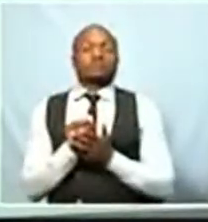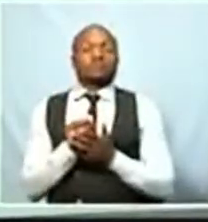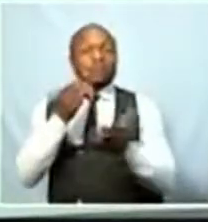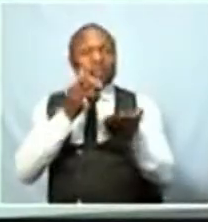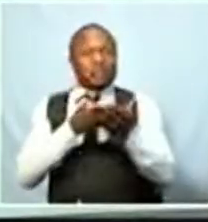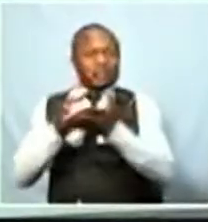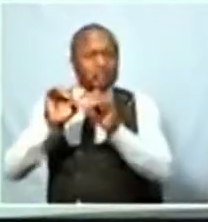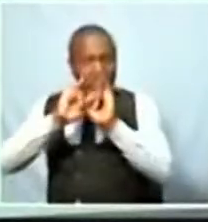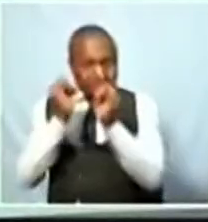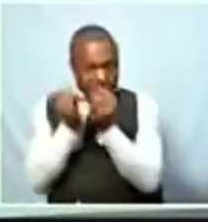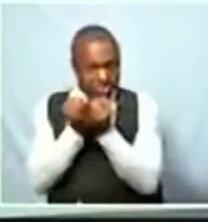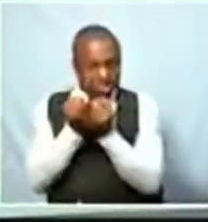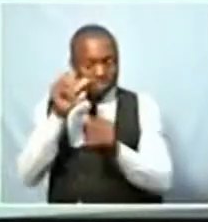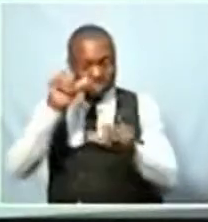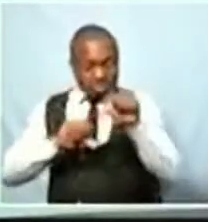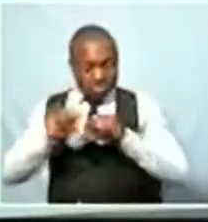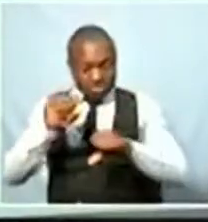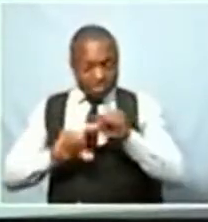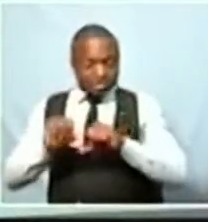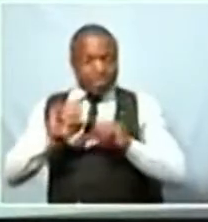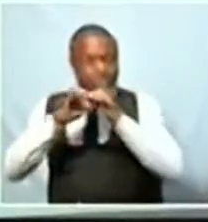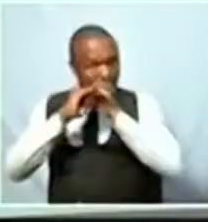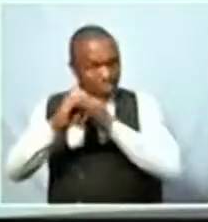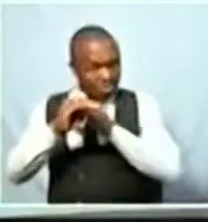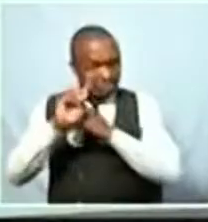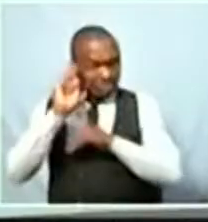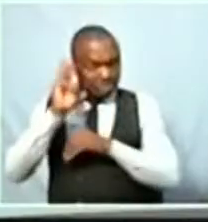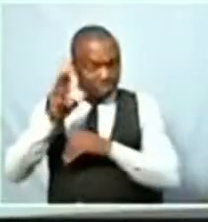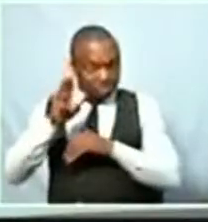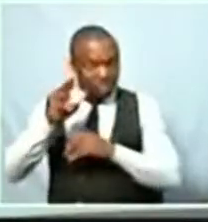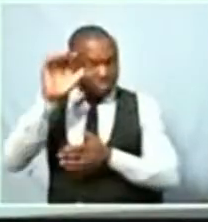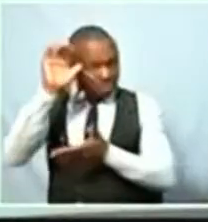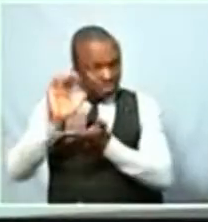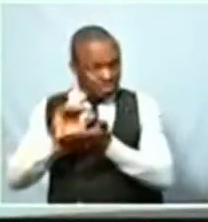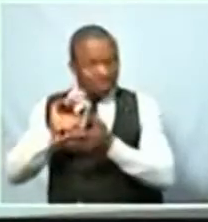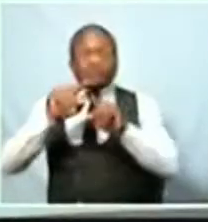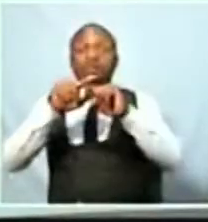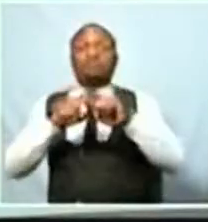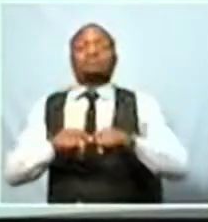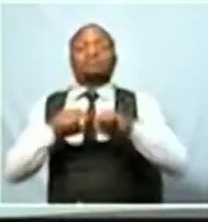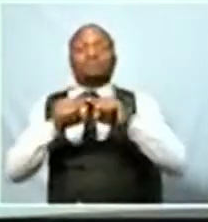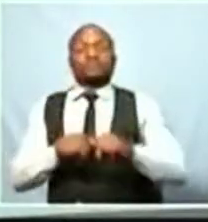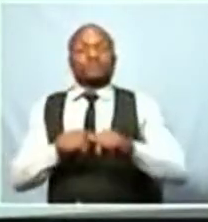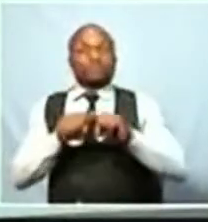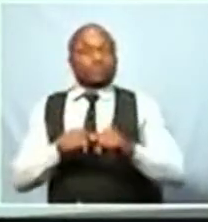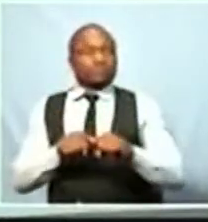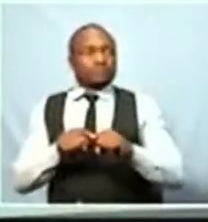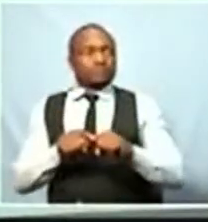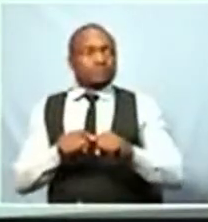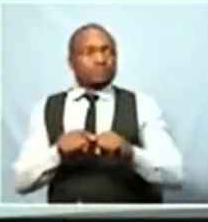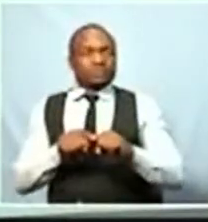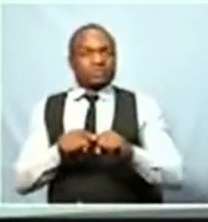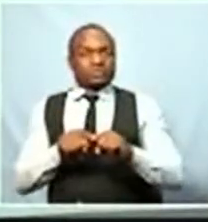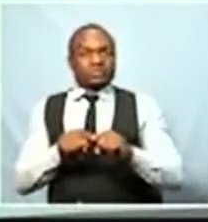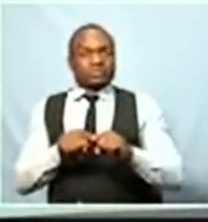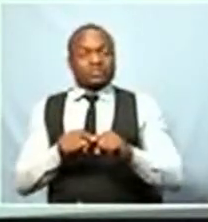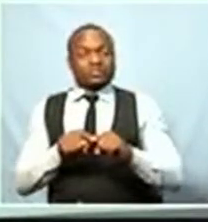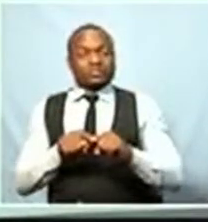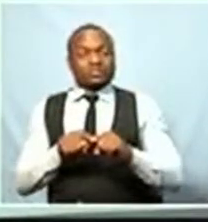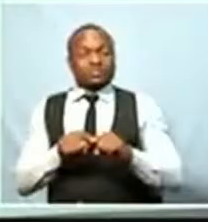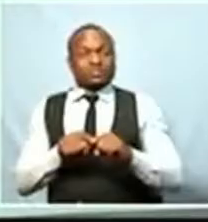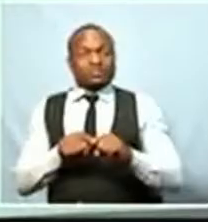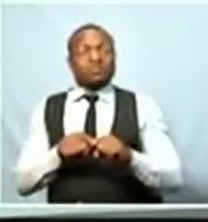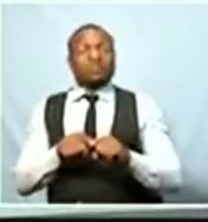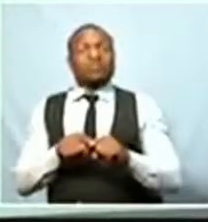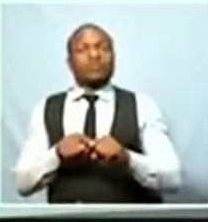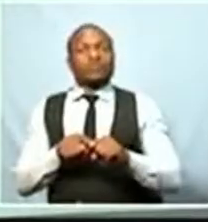these institutions which we are auditing, to the extent that we will significantly reduce our dependence on the Treasury. So that is the way